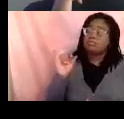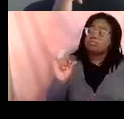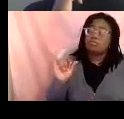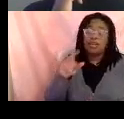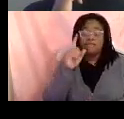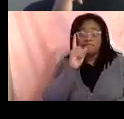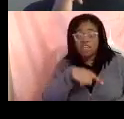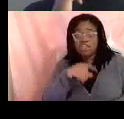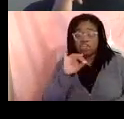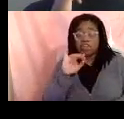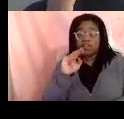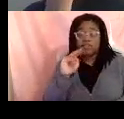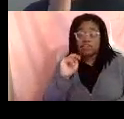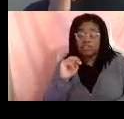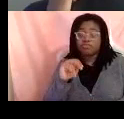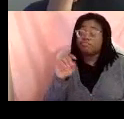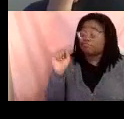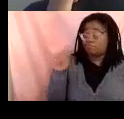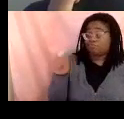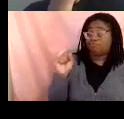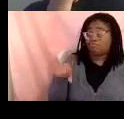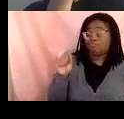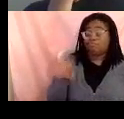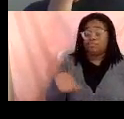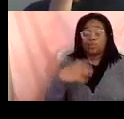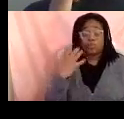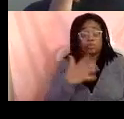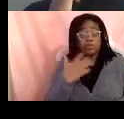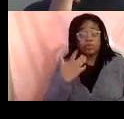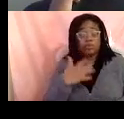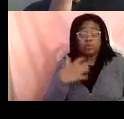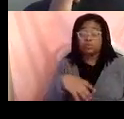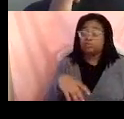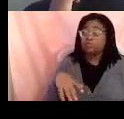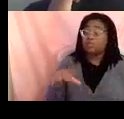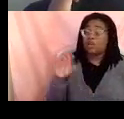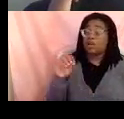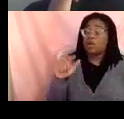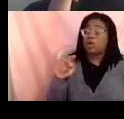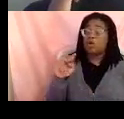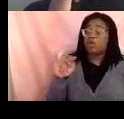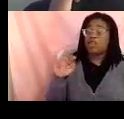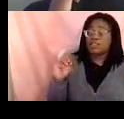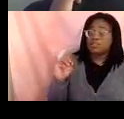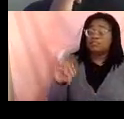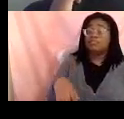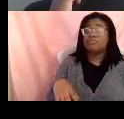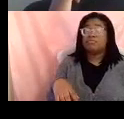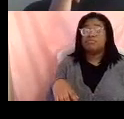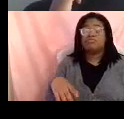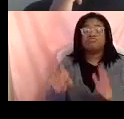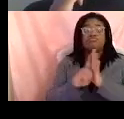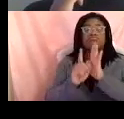fiction, Yes. Wow. colonialism, defiance.